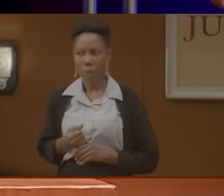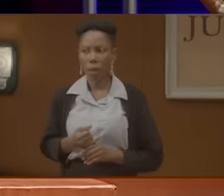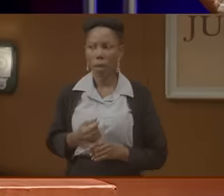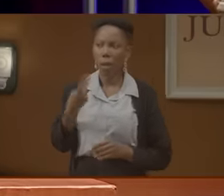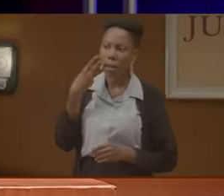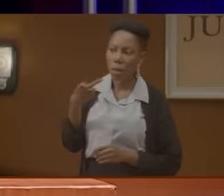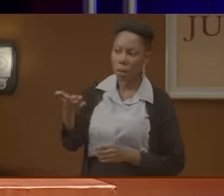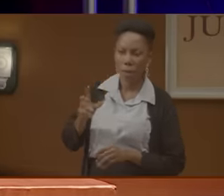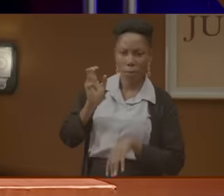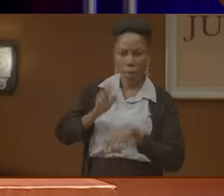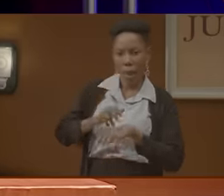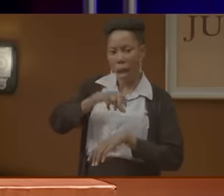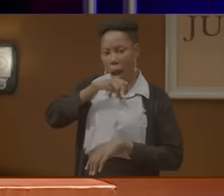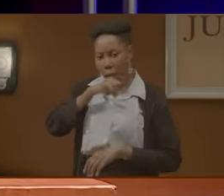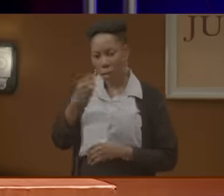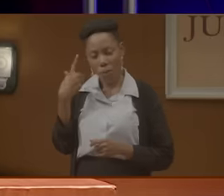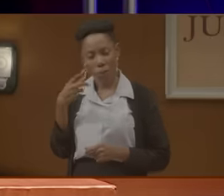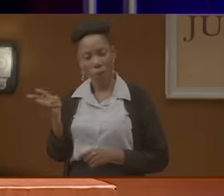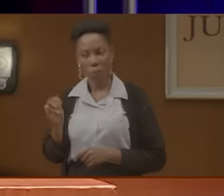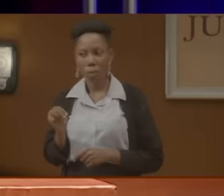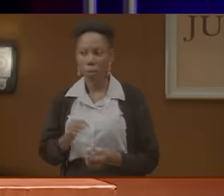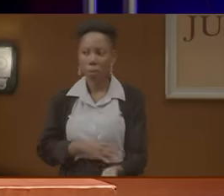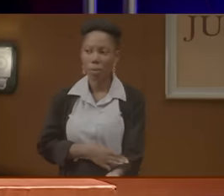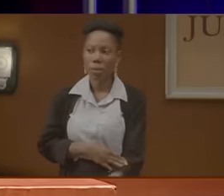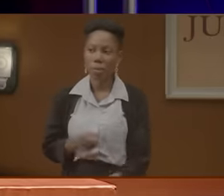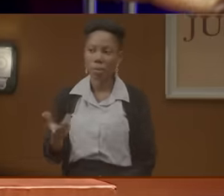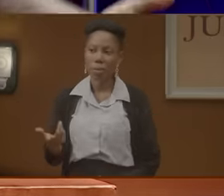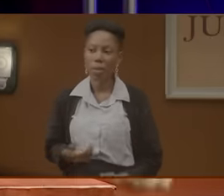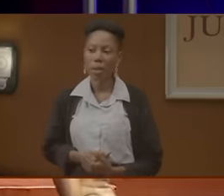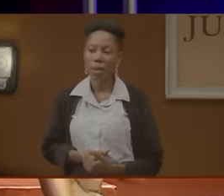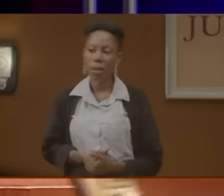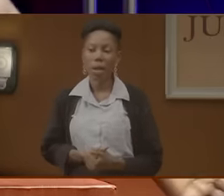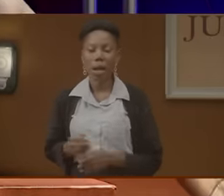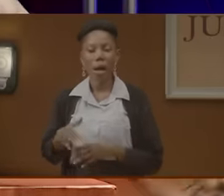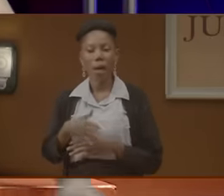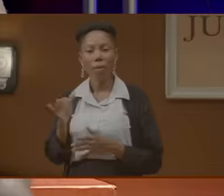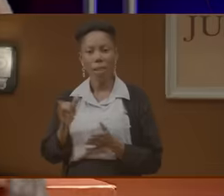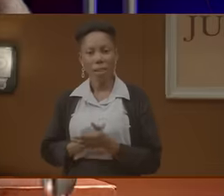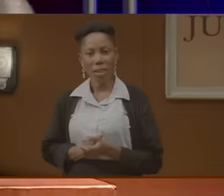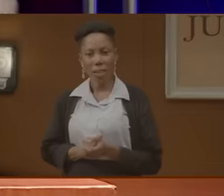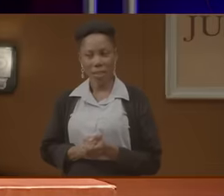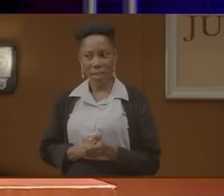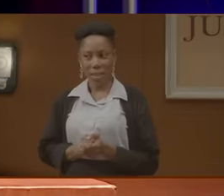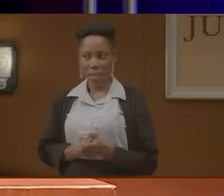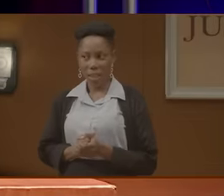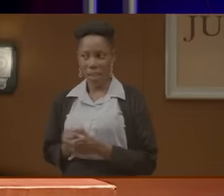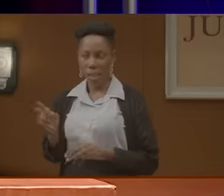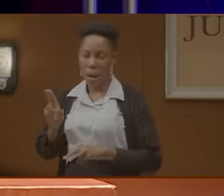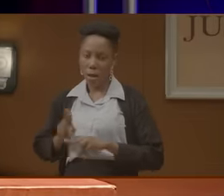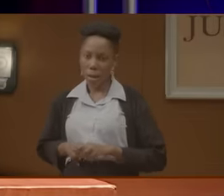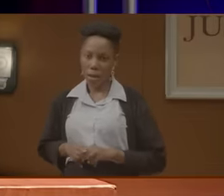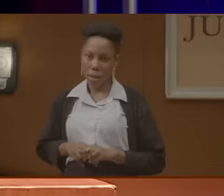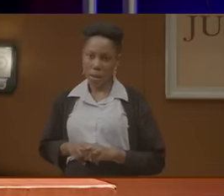everything. They said I should snap it. I said, I will not snap it. Then after she do everything finish, I just say, I can't sit down.